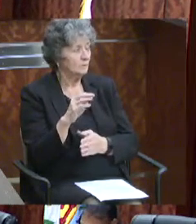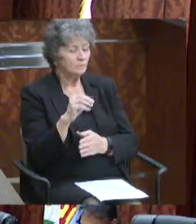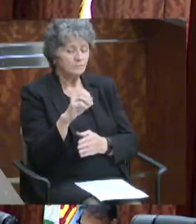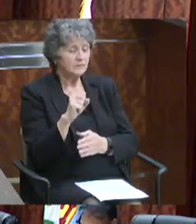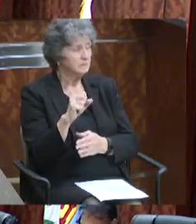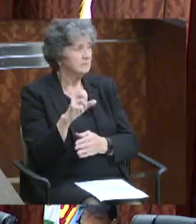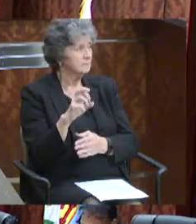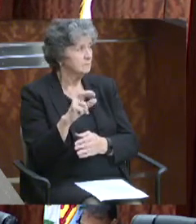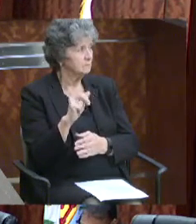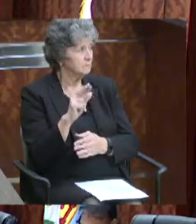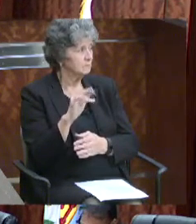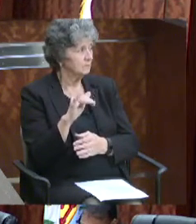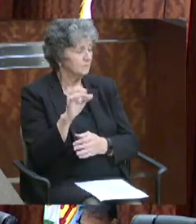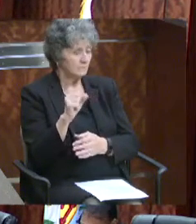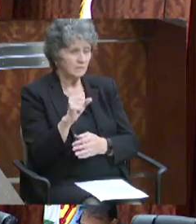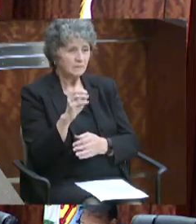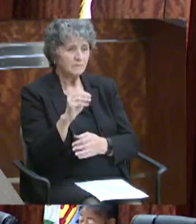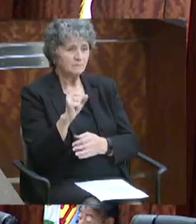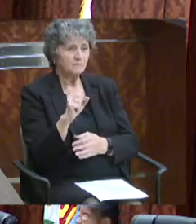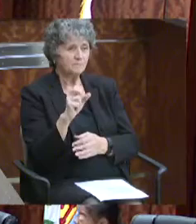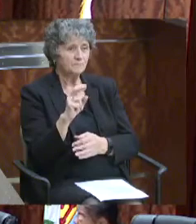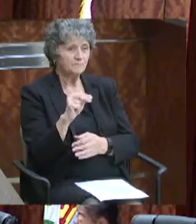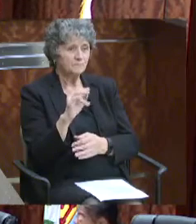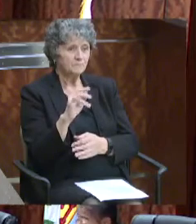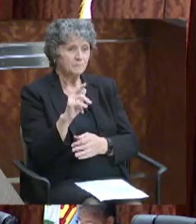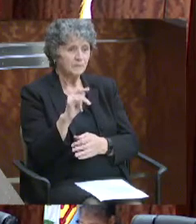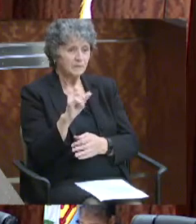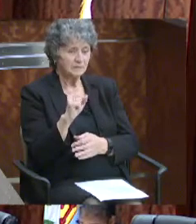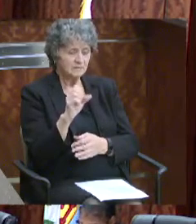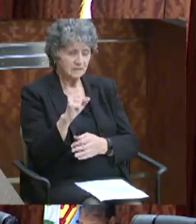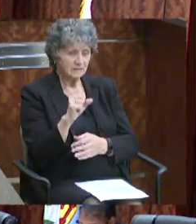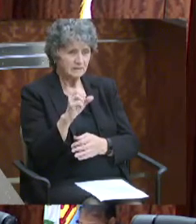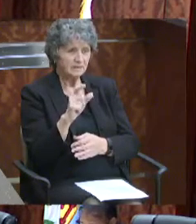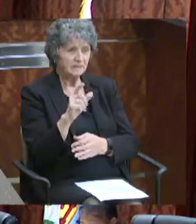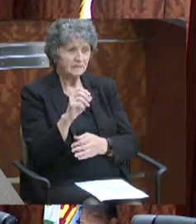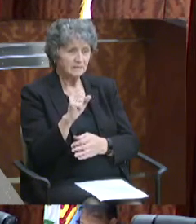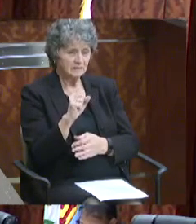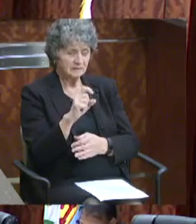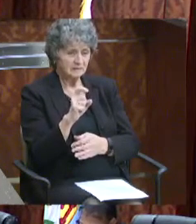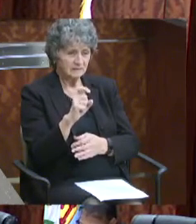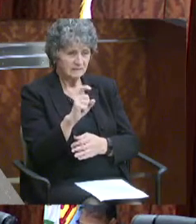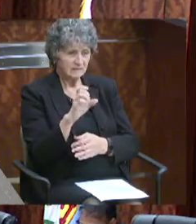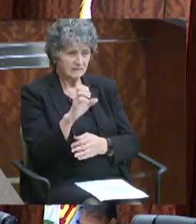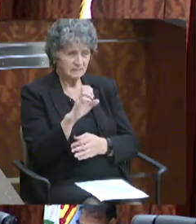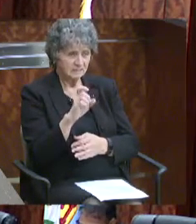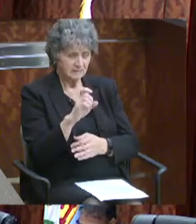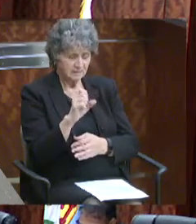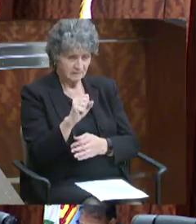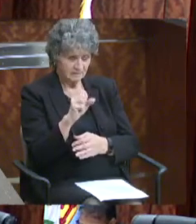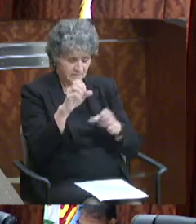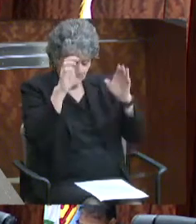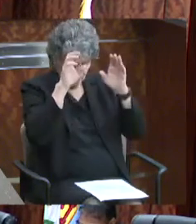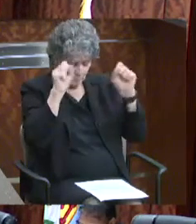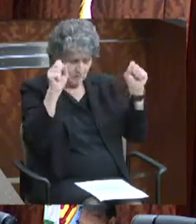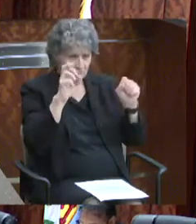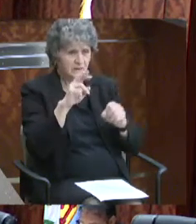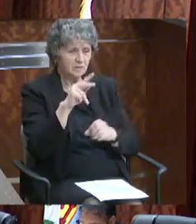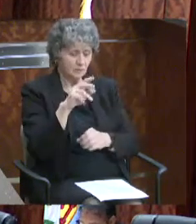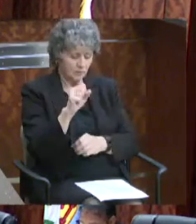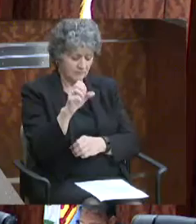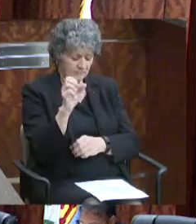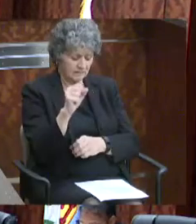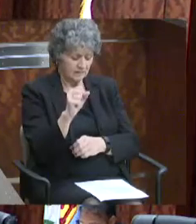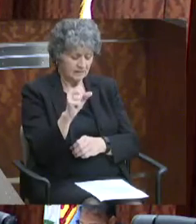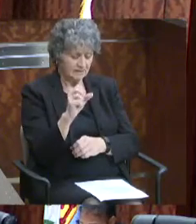Ms. Crary? Yes. Ms. Nicholas? Yes. Mr. Les? Yes. President Rex? Yes. Division 2. Item